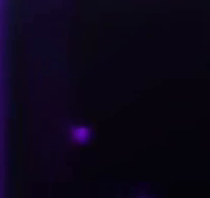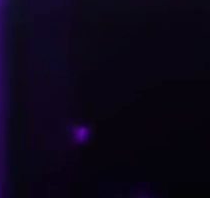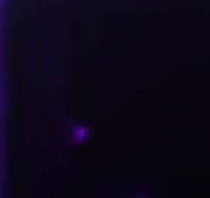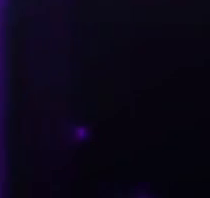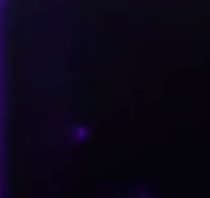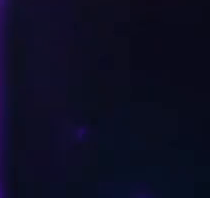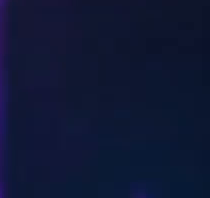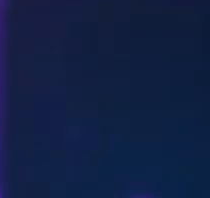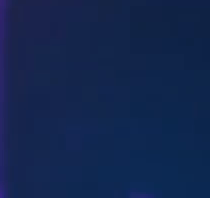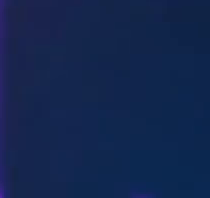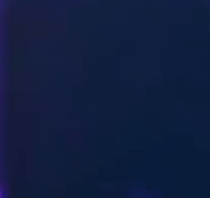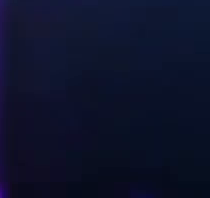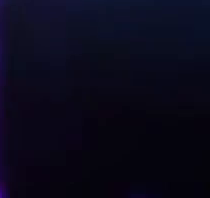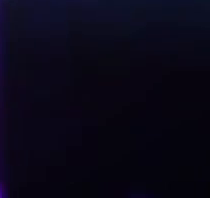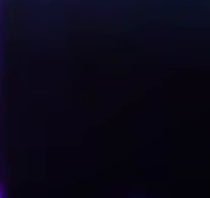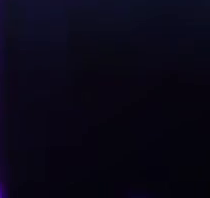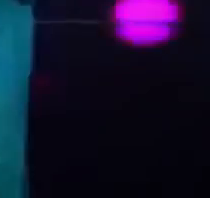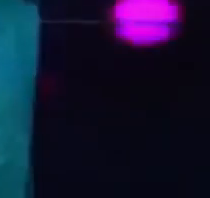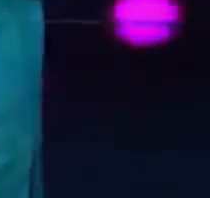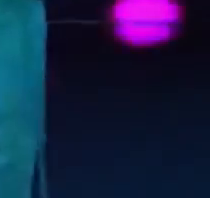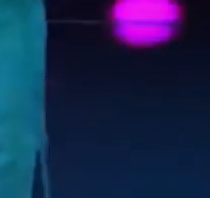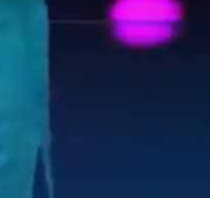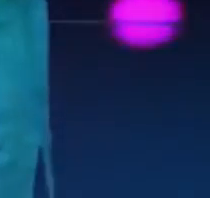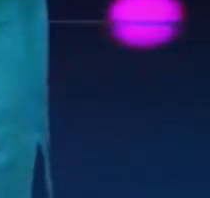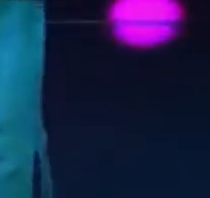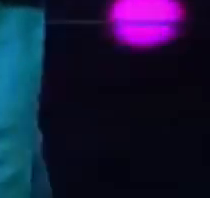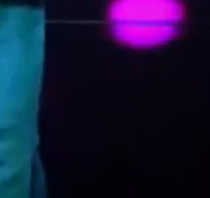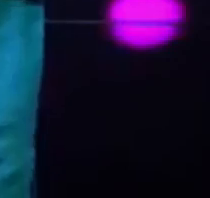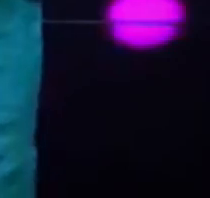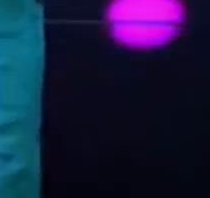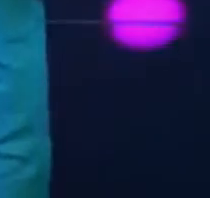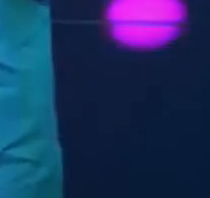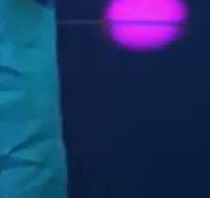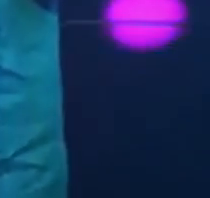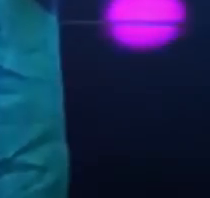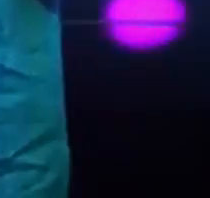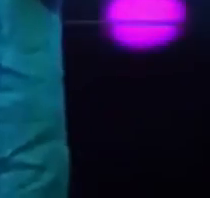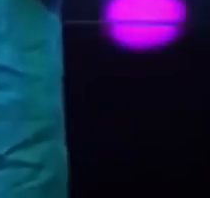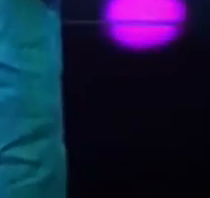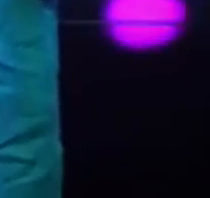had I entered Koforidua than I received this call.